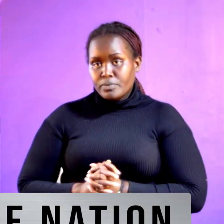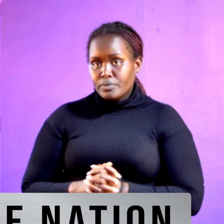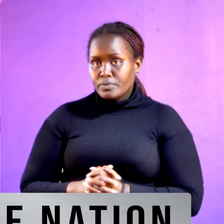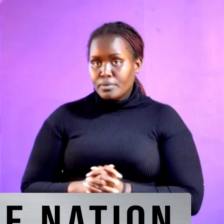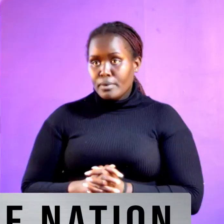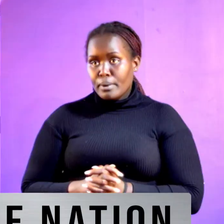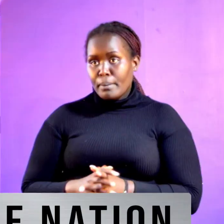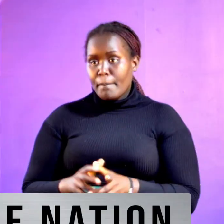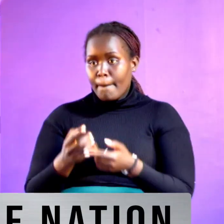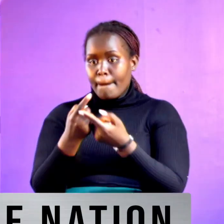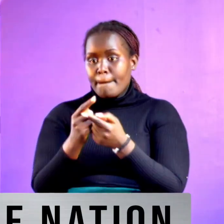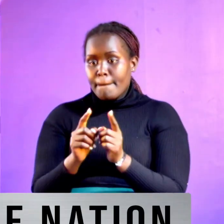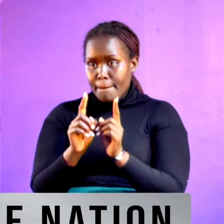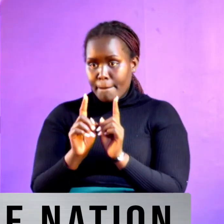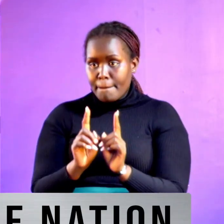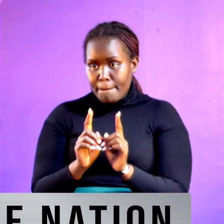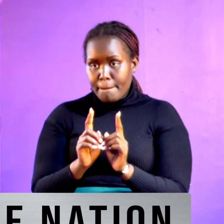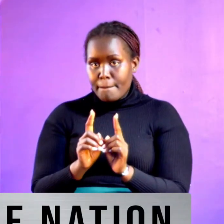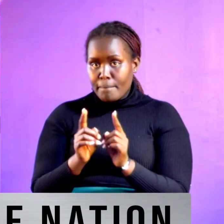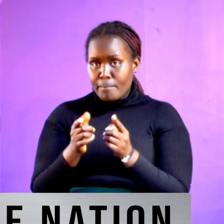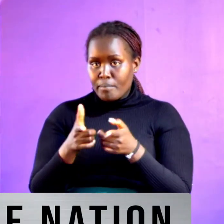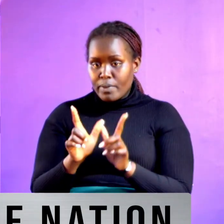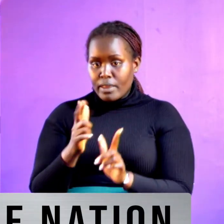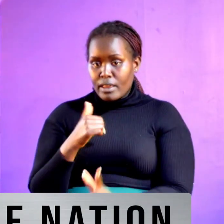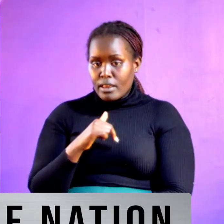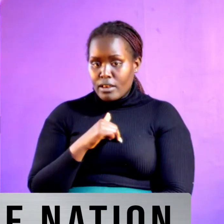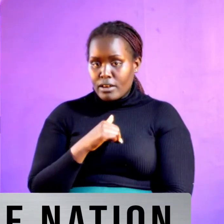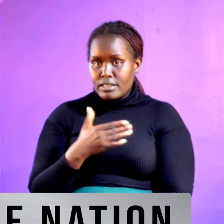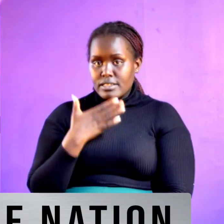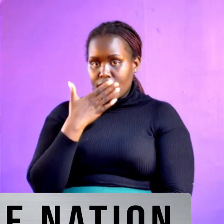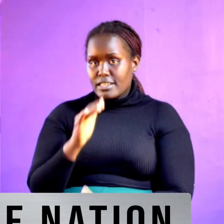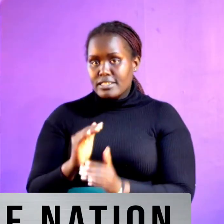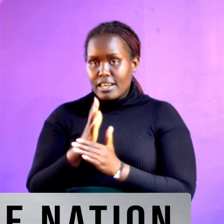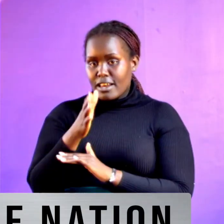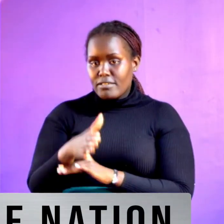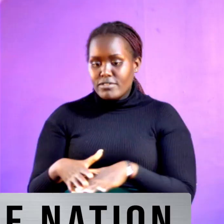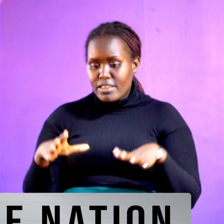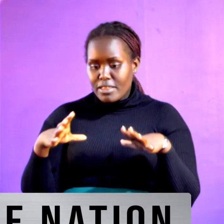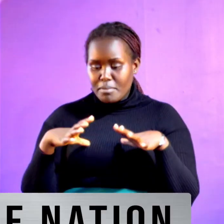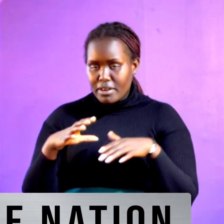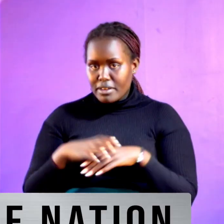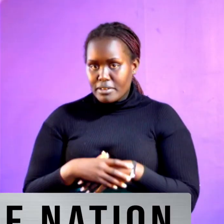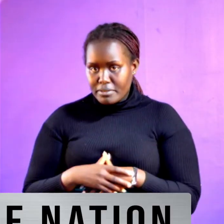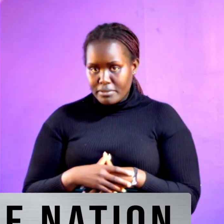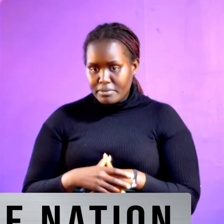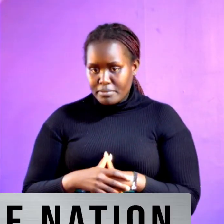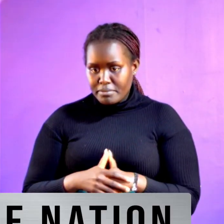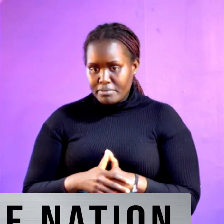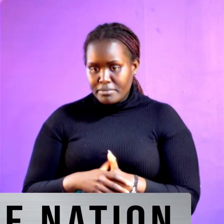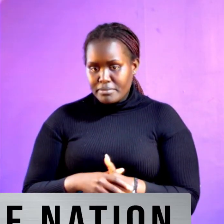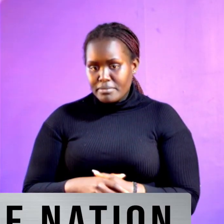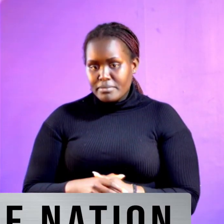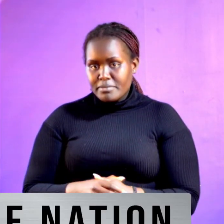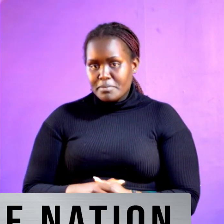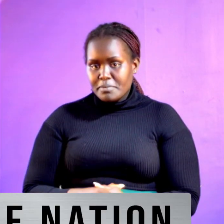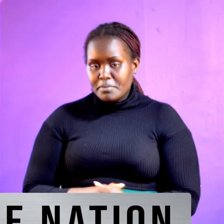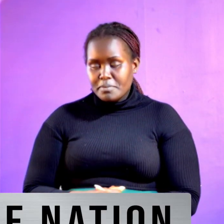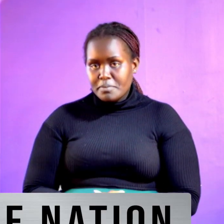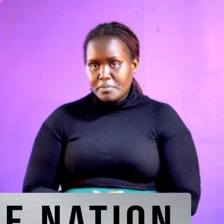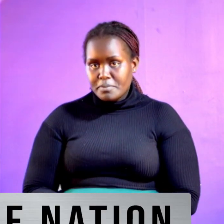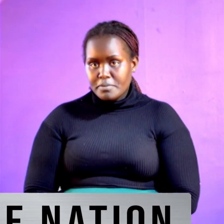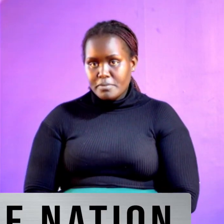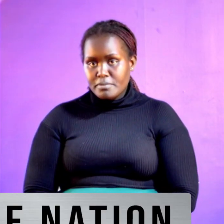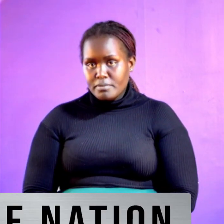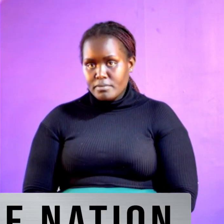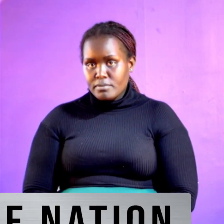But let's answer this after the break. I like it when you run away from it for